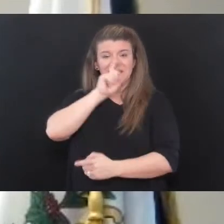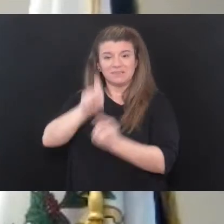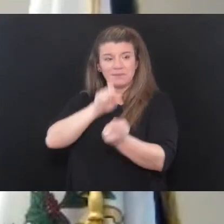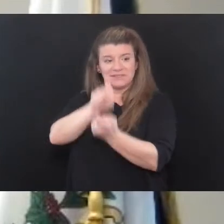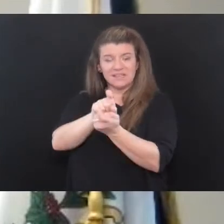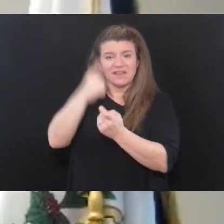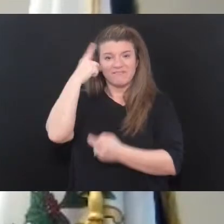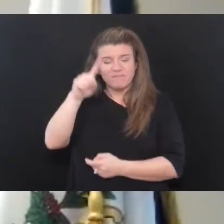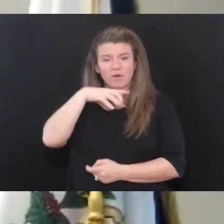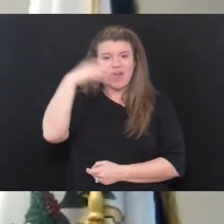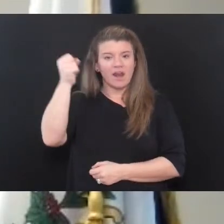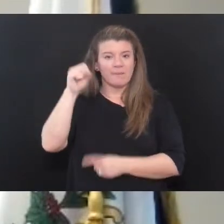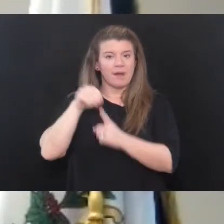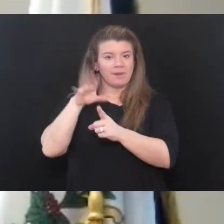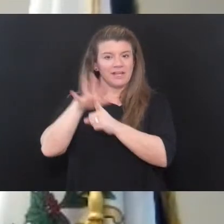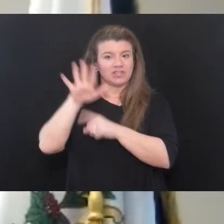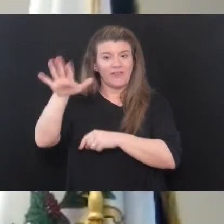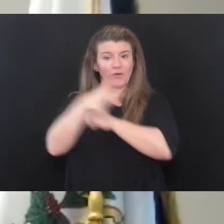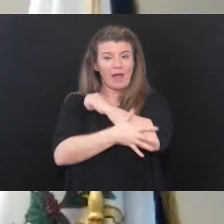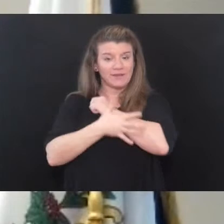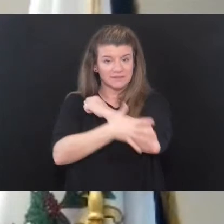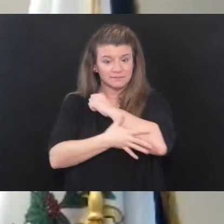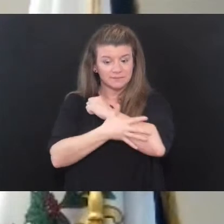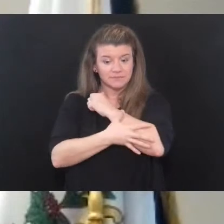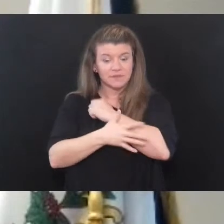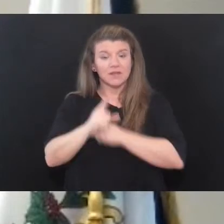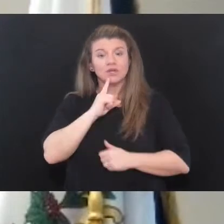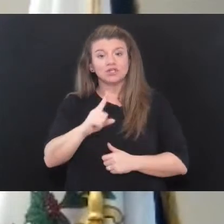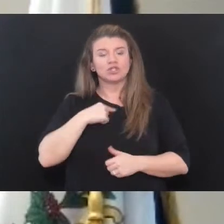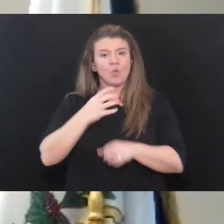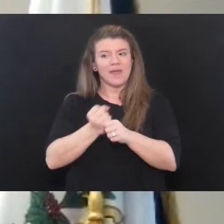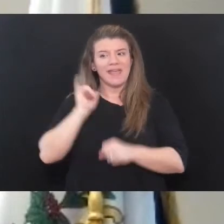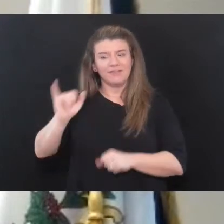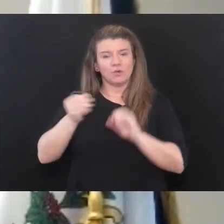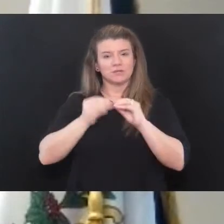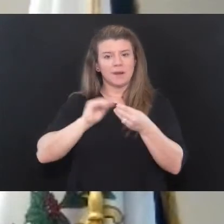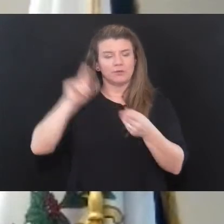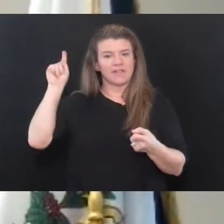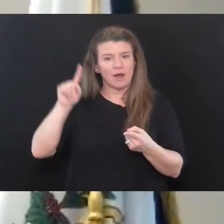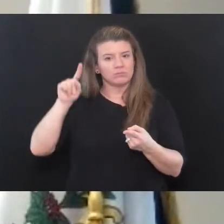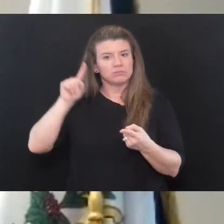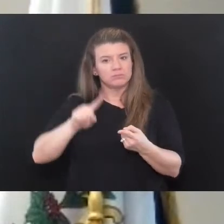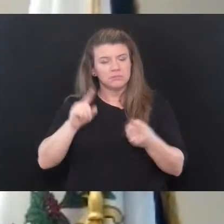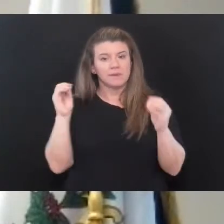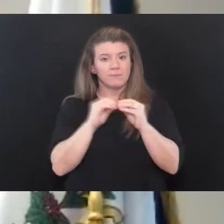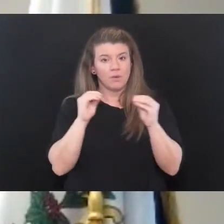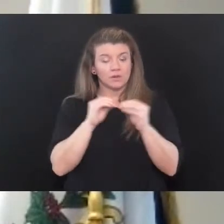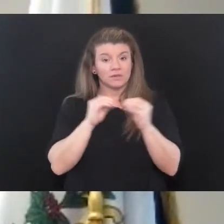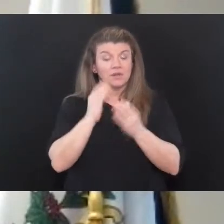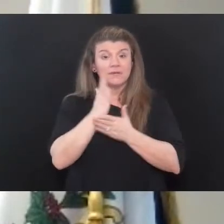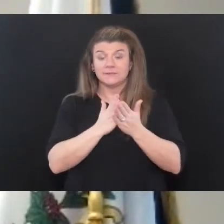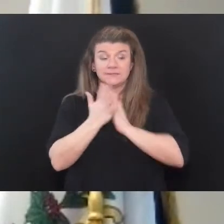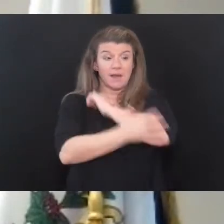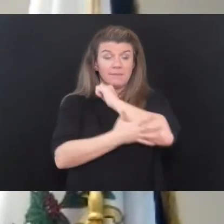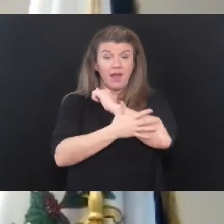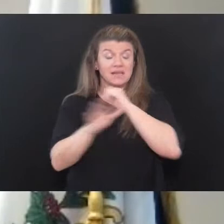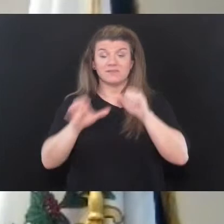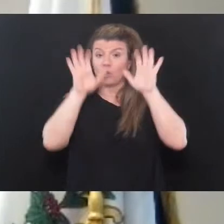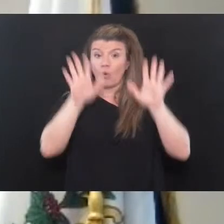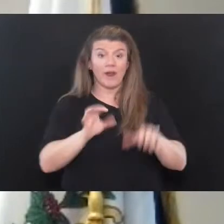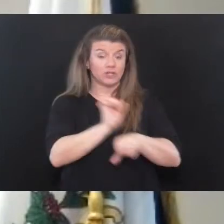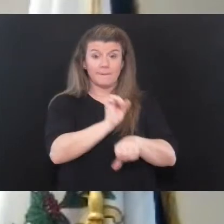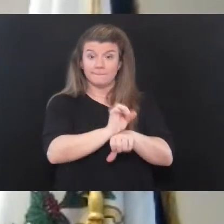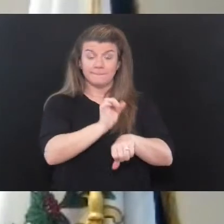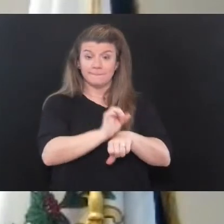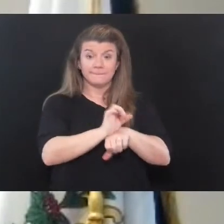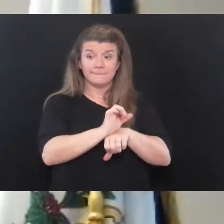the elderly population in their counties, so that we get those numbers down even further. Again, some counties have done a great job. Part